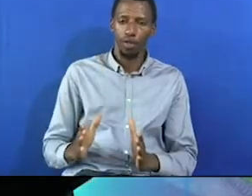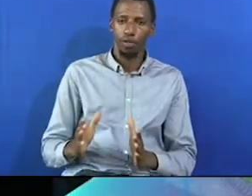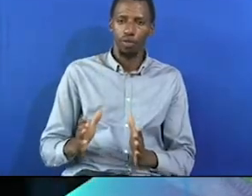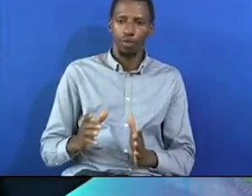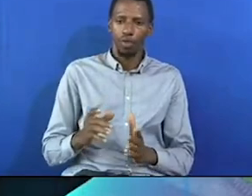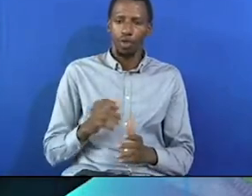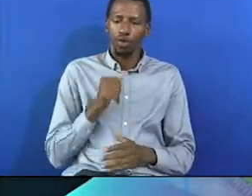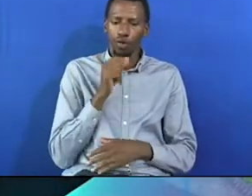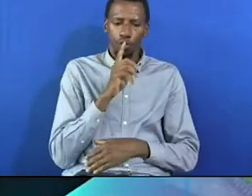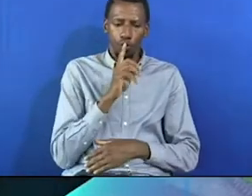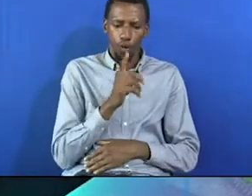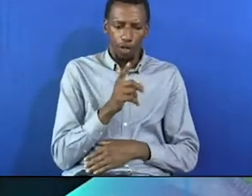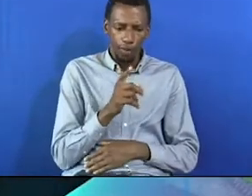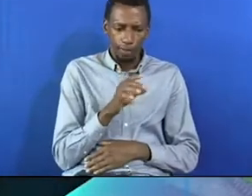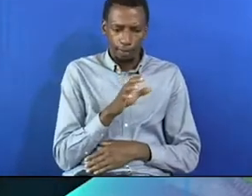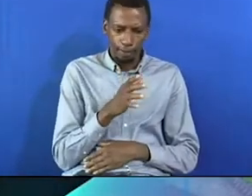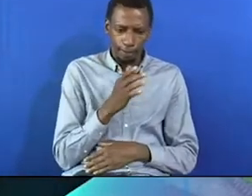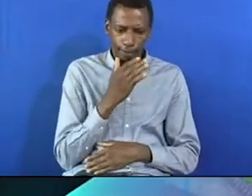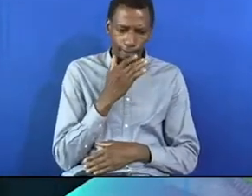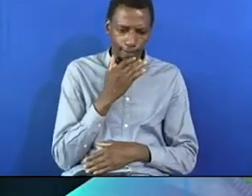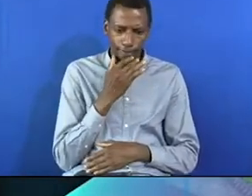it.